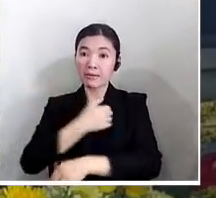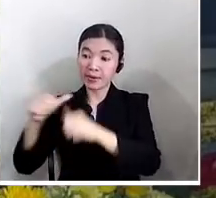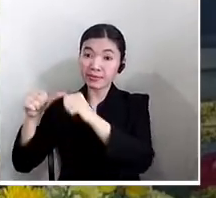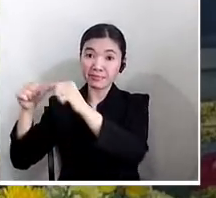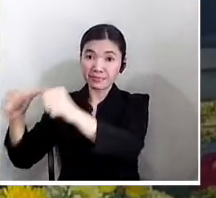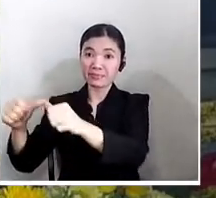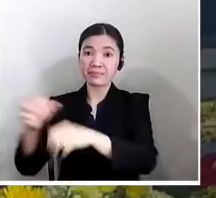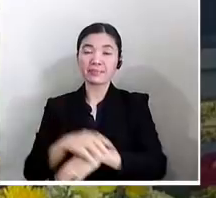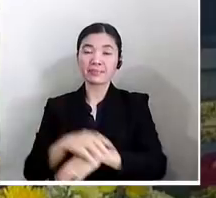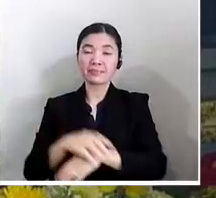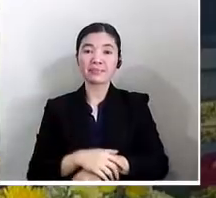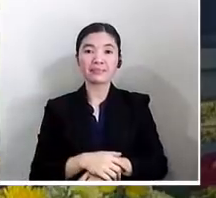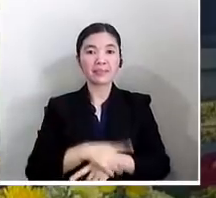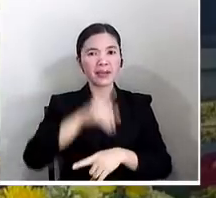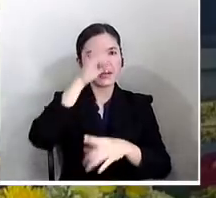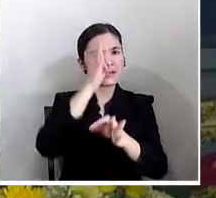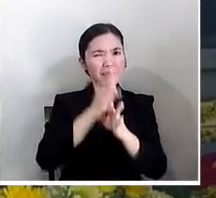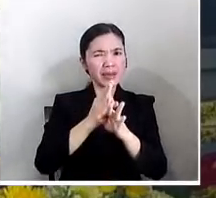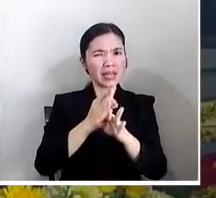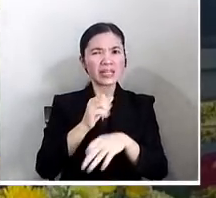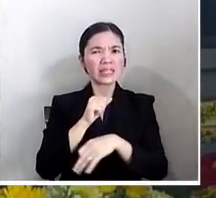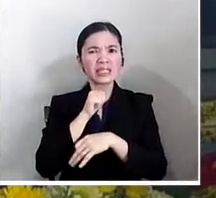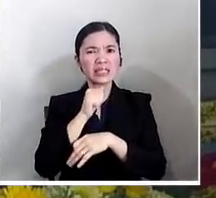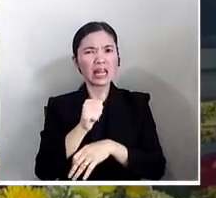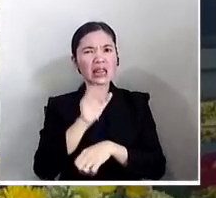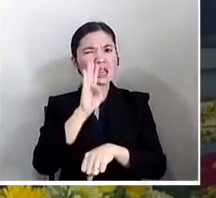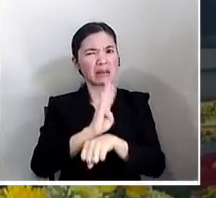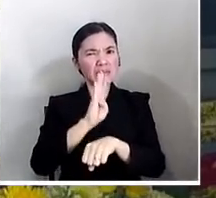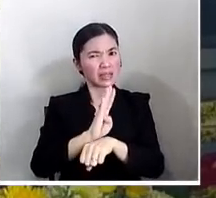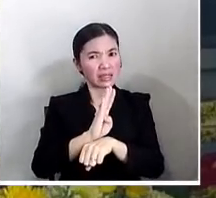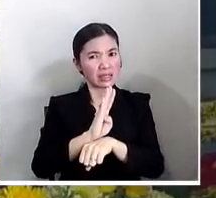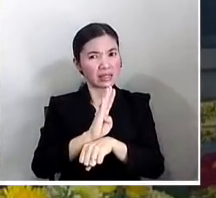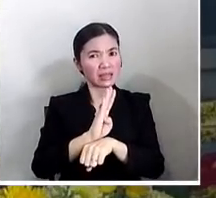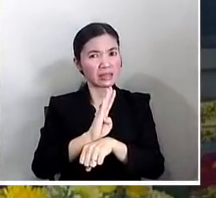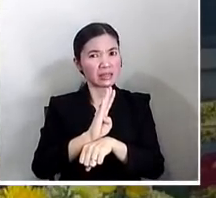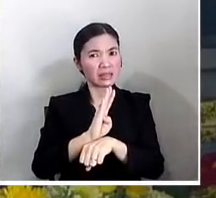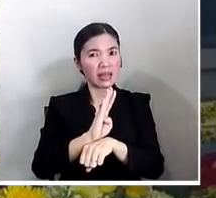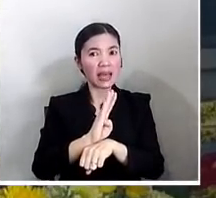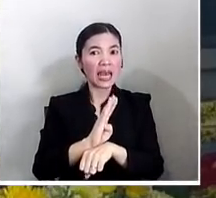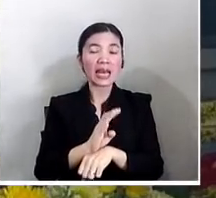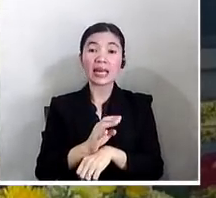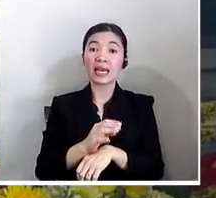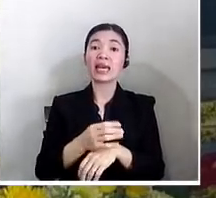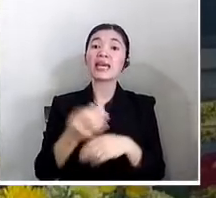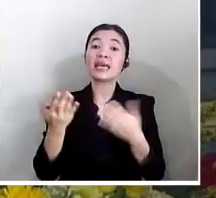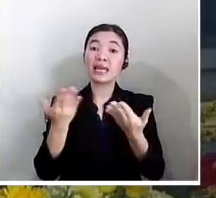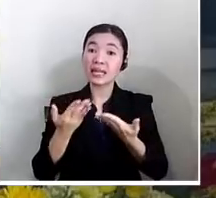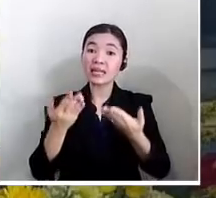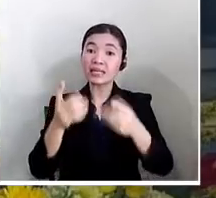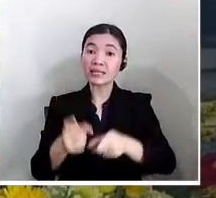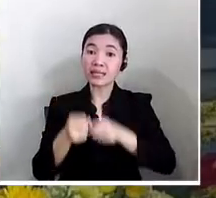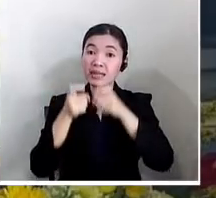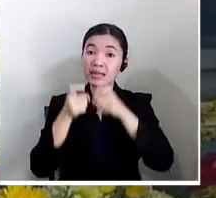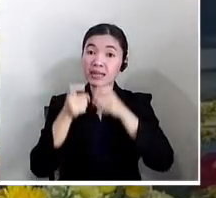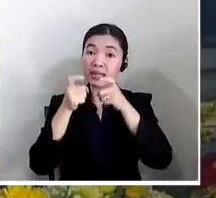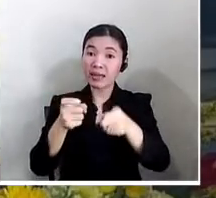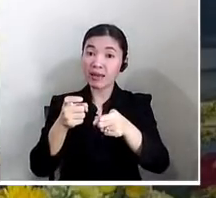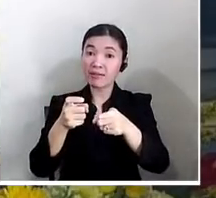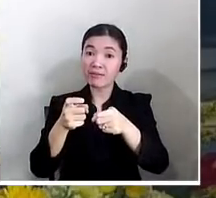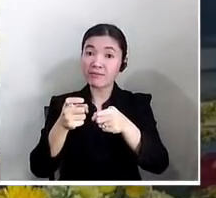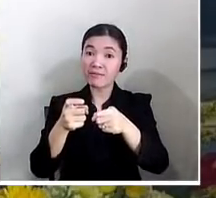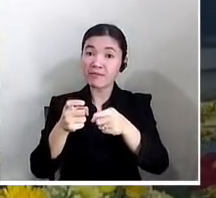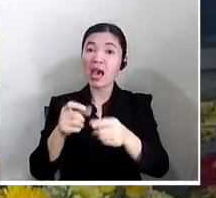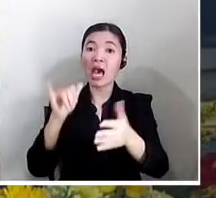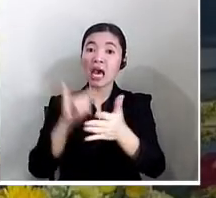a business nor investment. It is a free gift that produces many